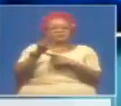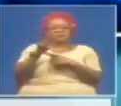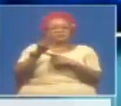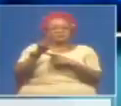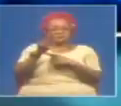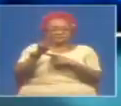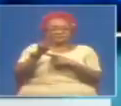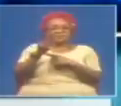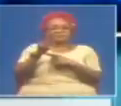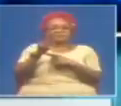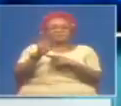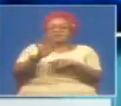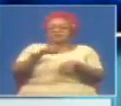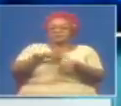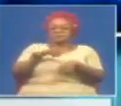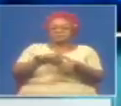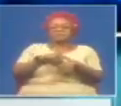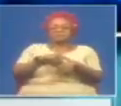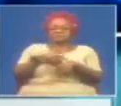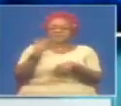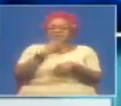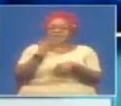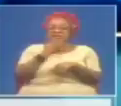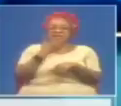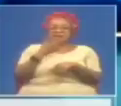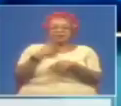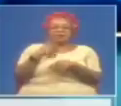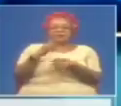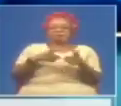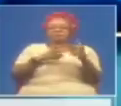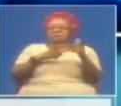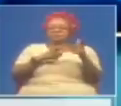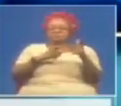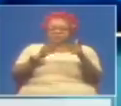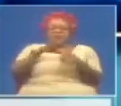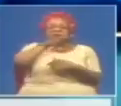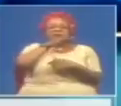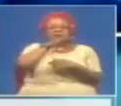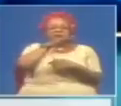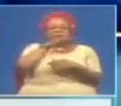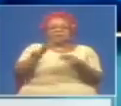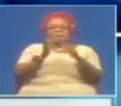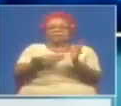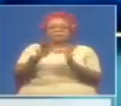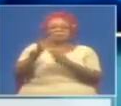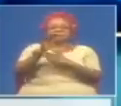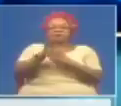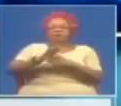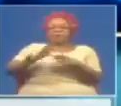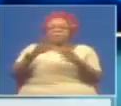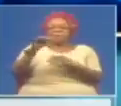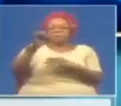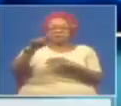The heat is on, this time with Deputy President Rigathi Gachagua training his guns on Azimio leader Raila Odinga, slamming his calls for mass action